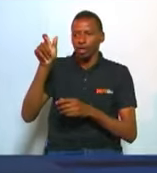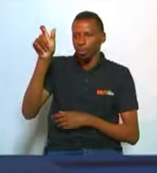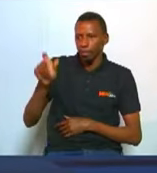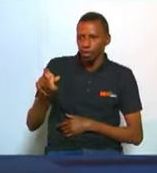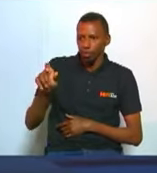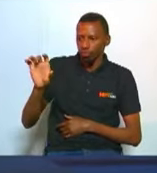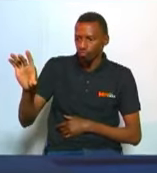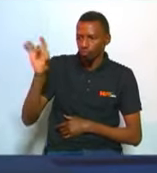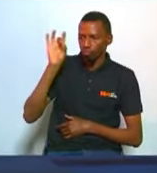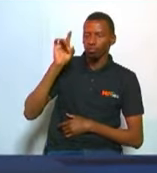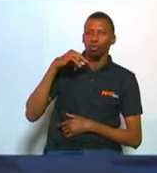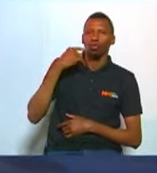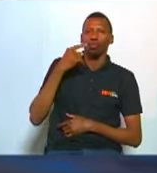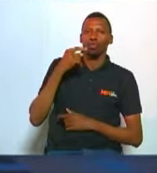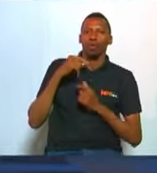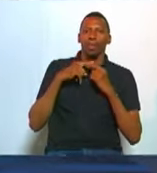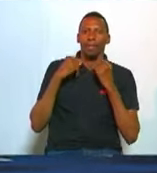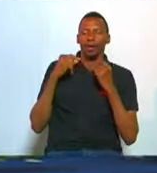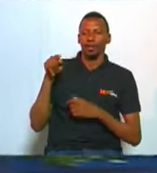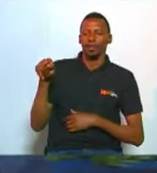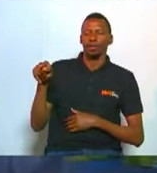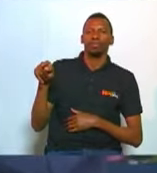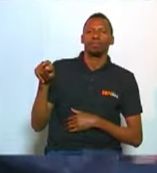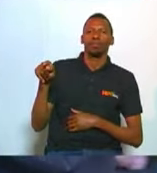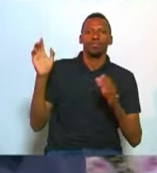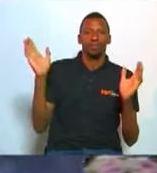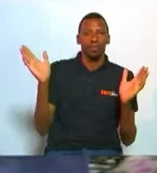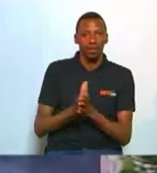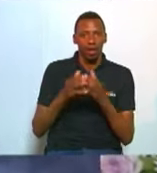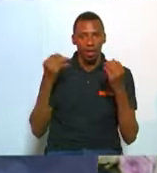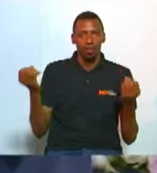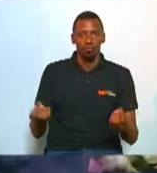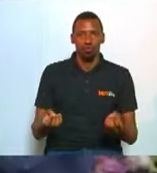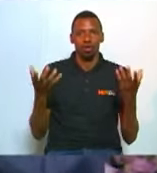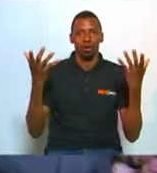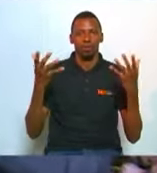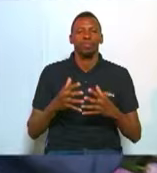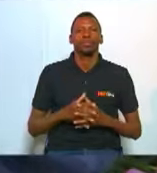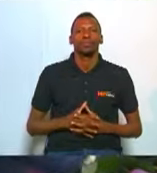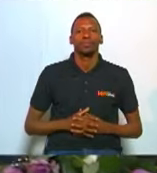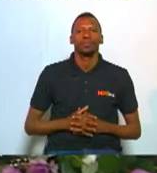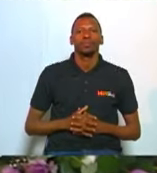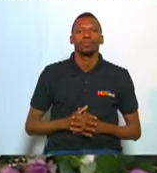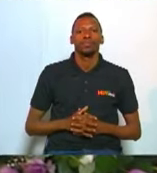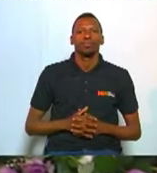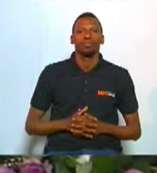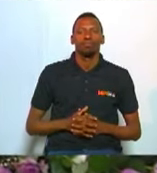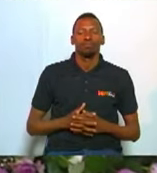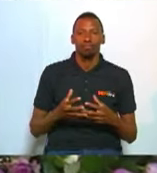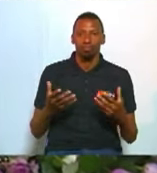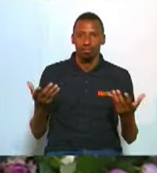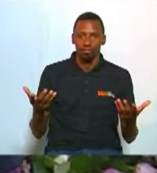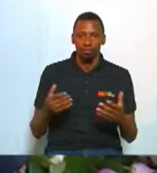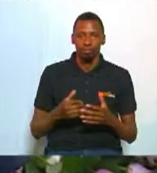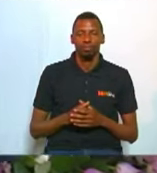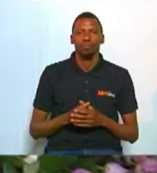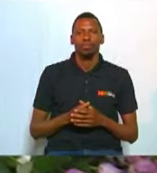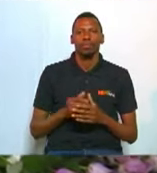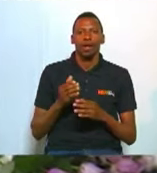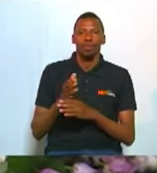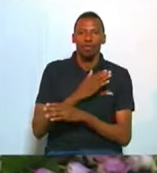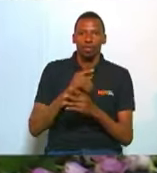Pastor Derek. Hallelujah. Yes, before we begin the second part of